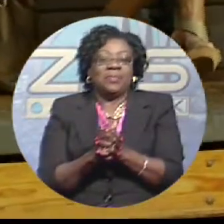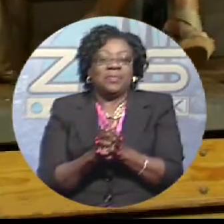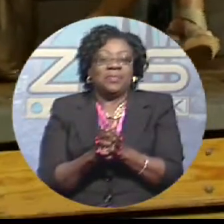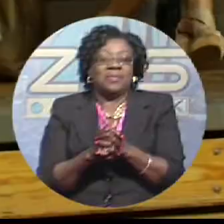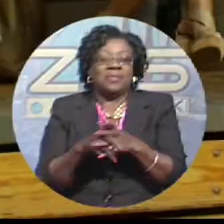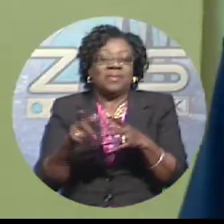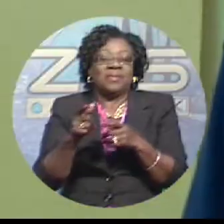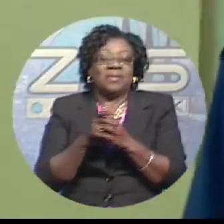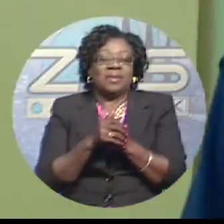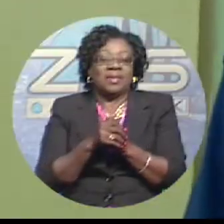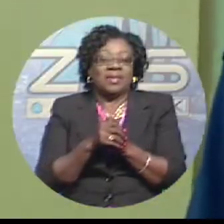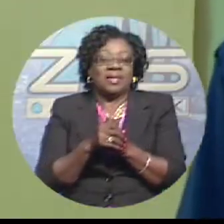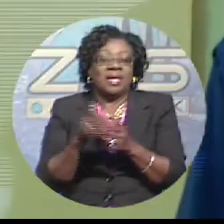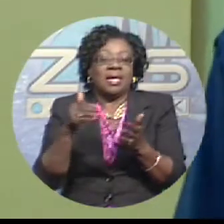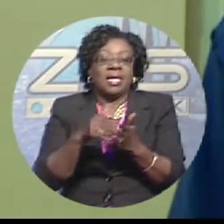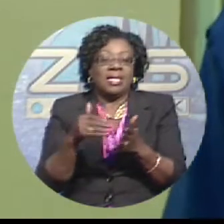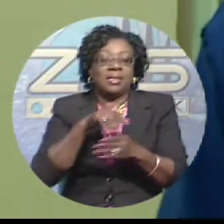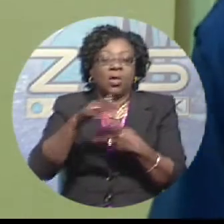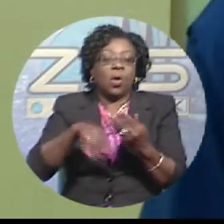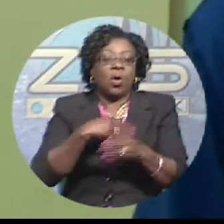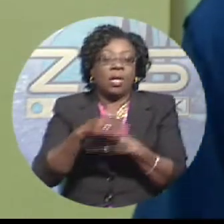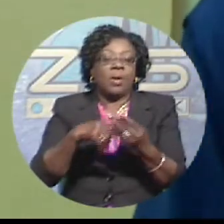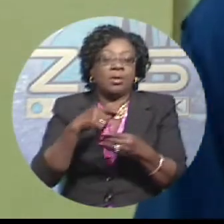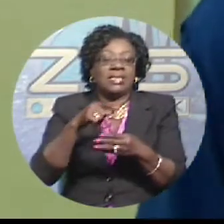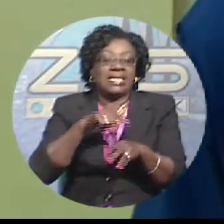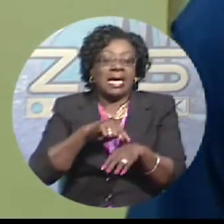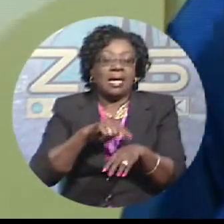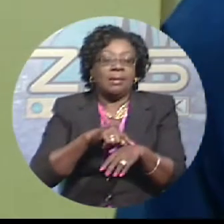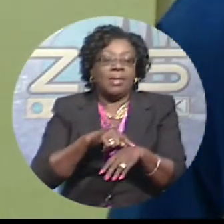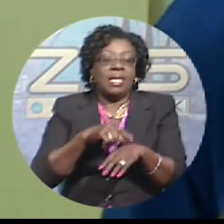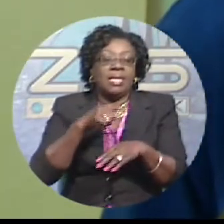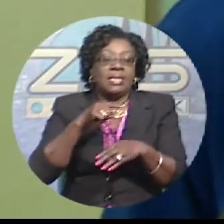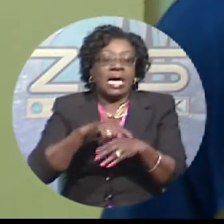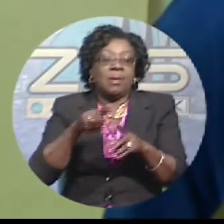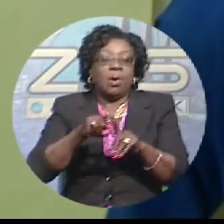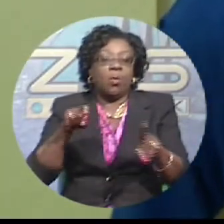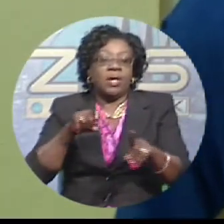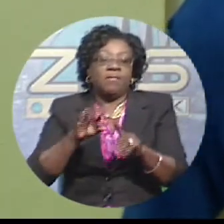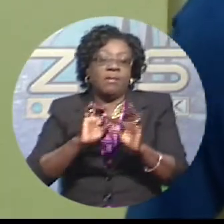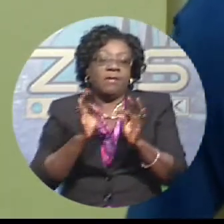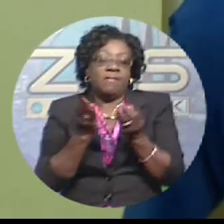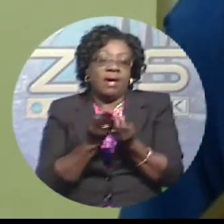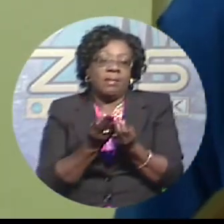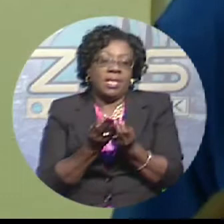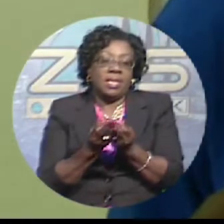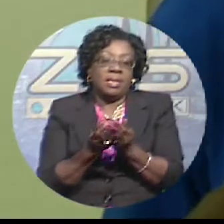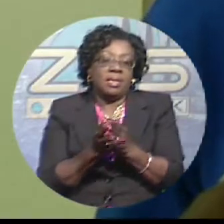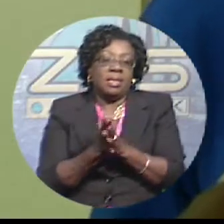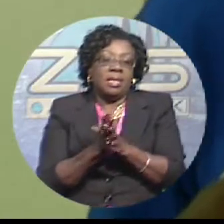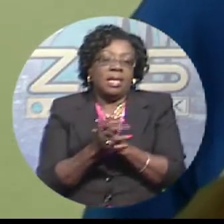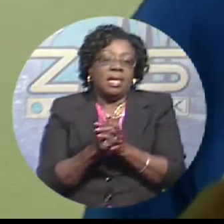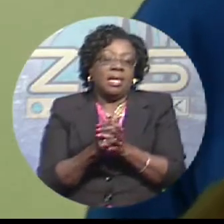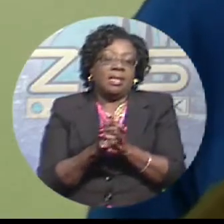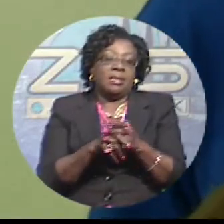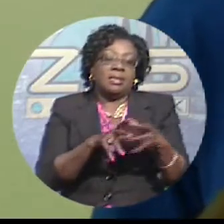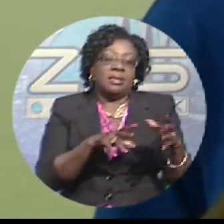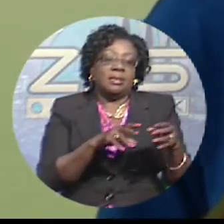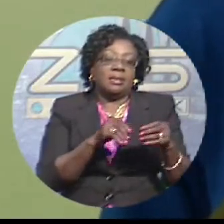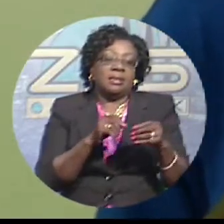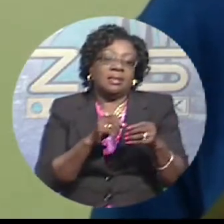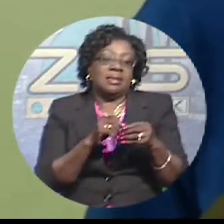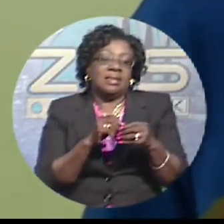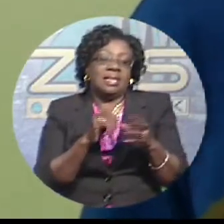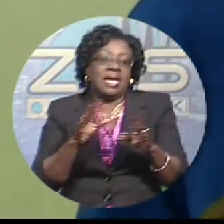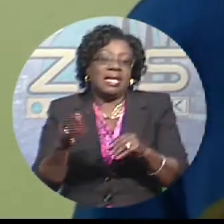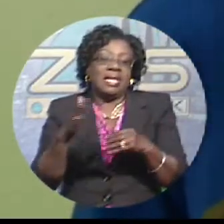into the media like us? Again, it's all time. It's time away from the family, and you know that some of those things look fun, but then it's time away from the family that